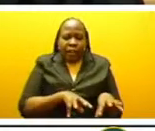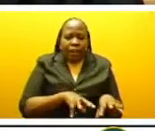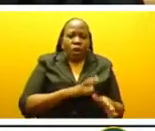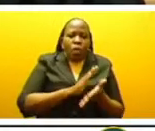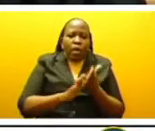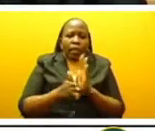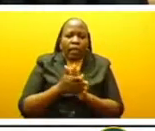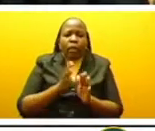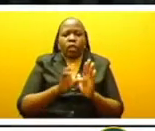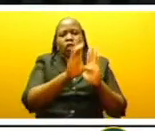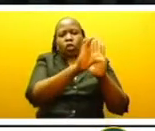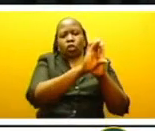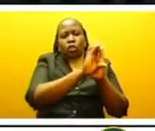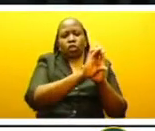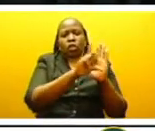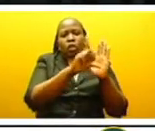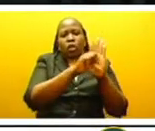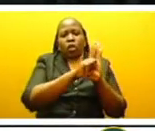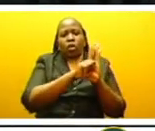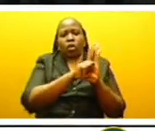that result? My answer is no.